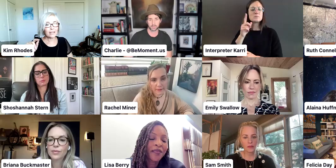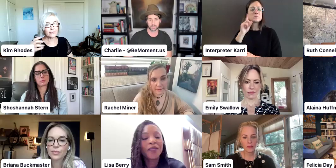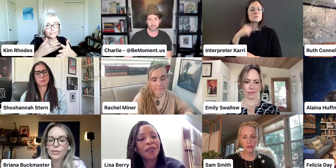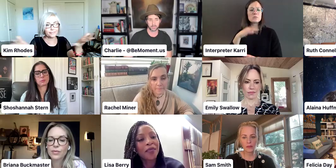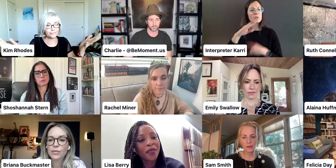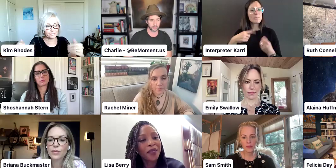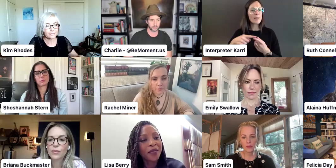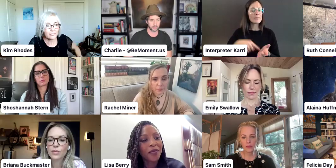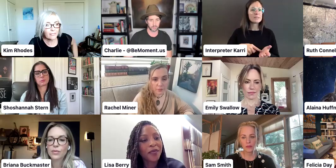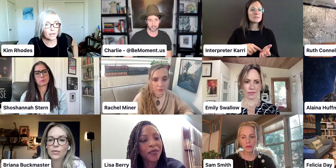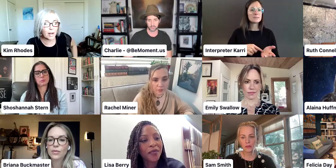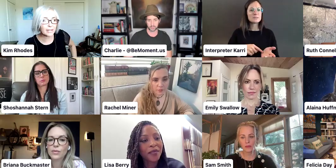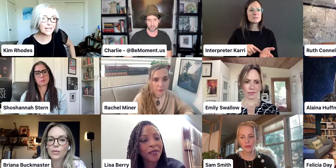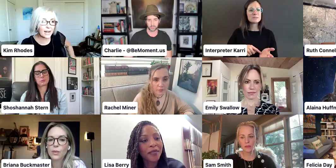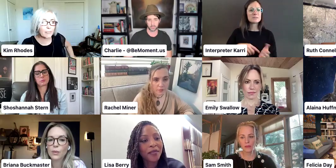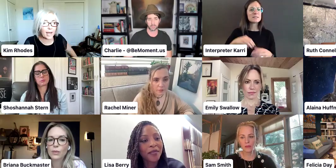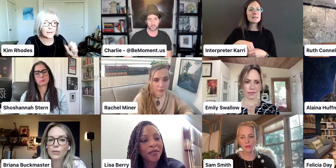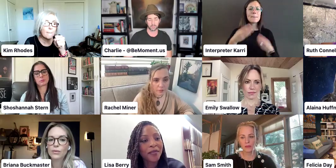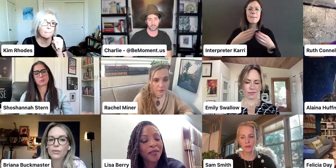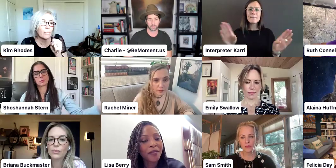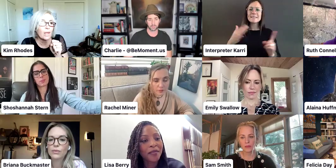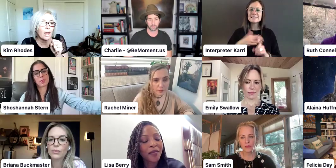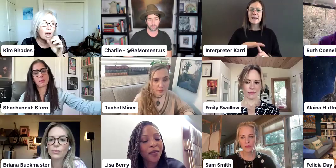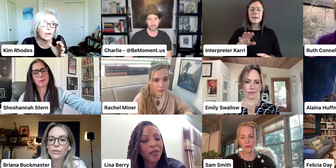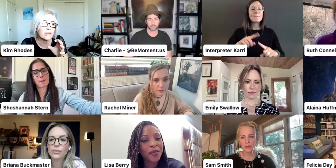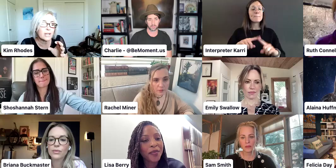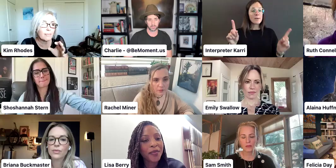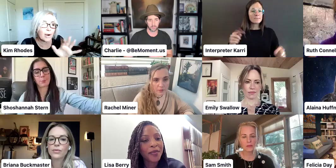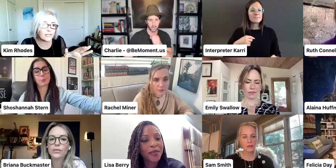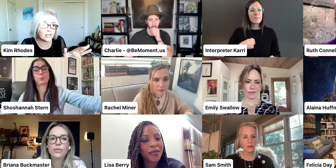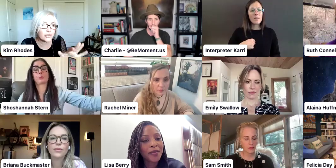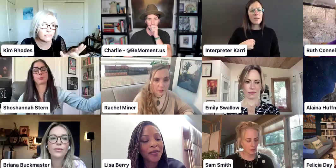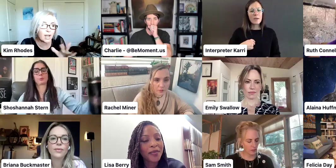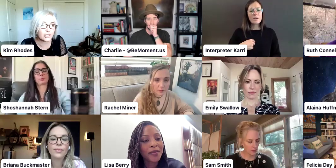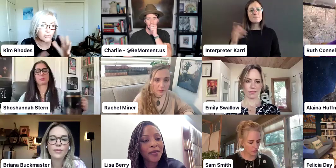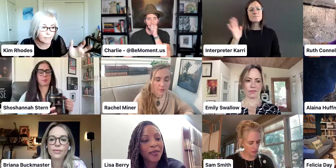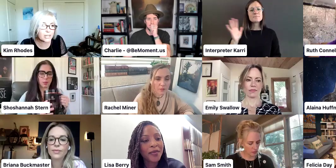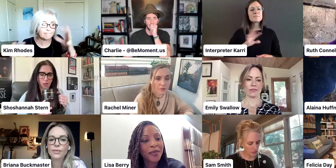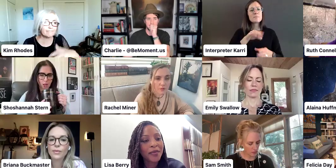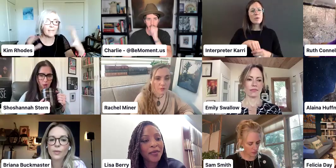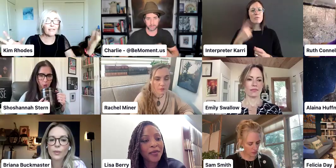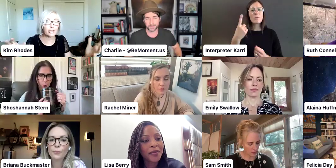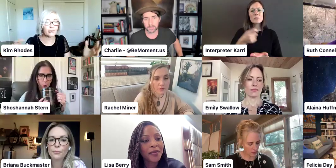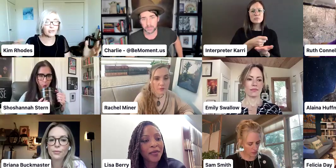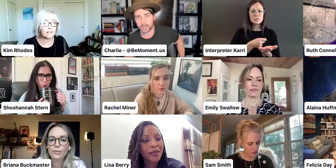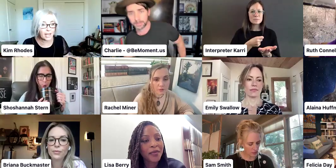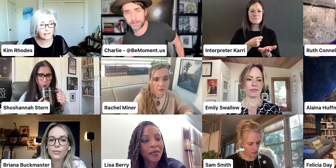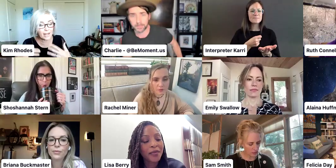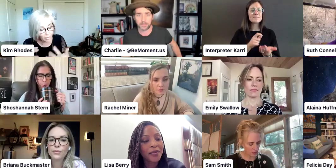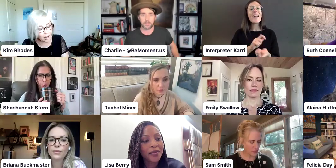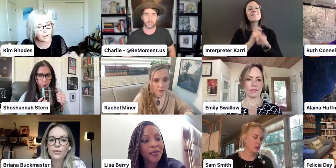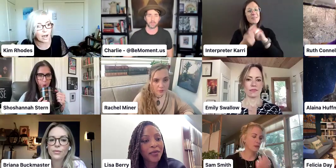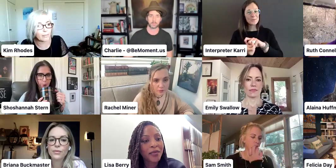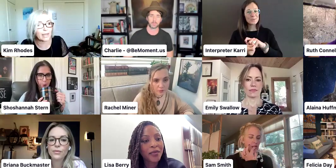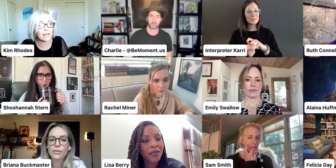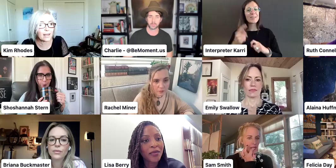a public setting, but I was part of a script evolution that then